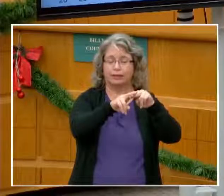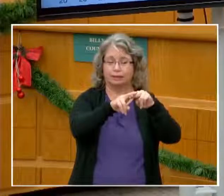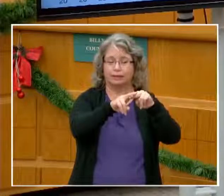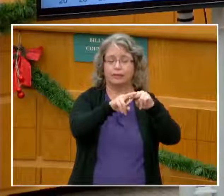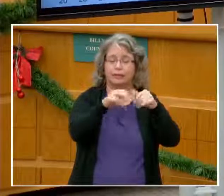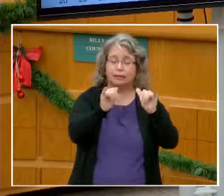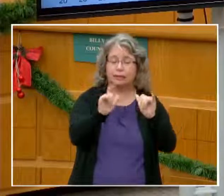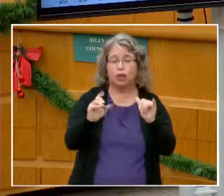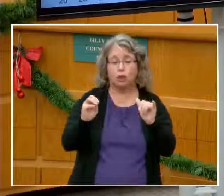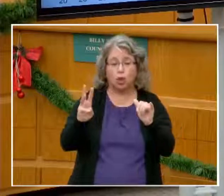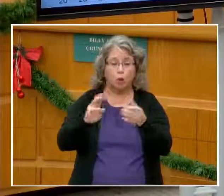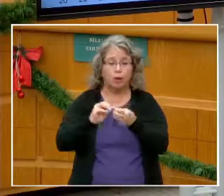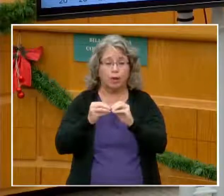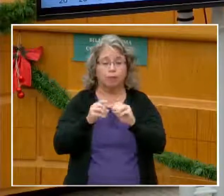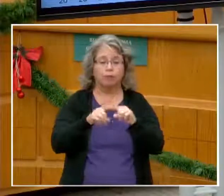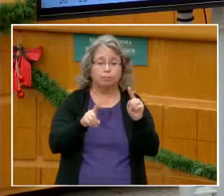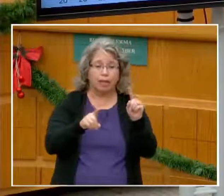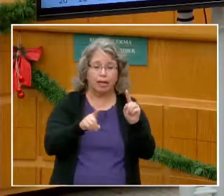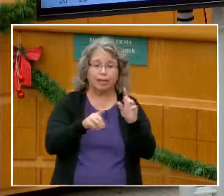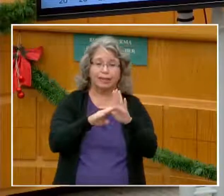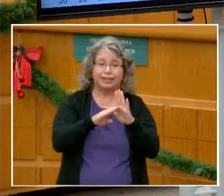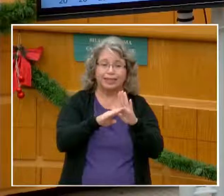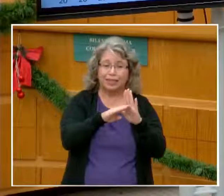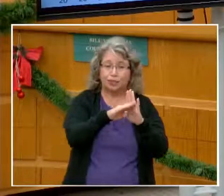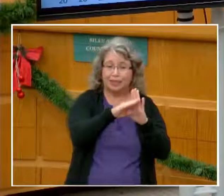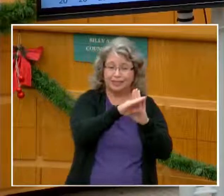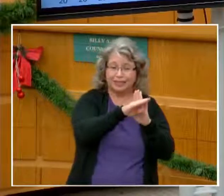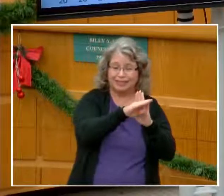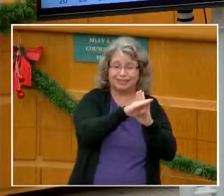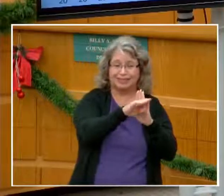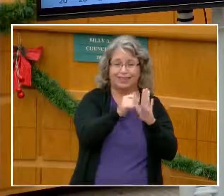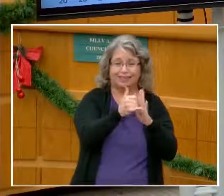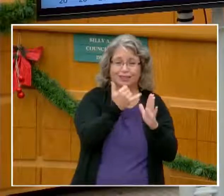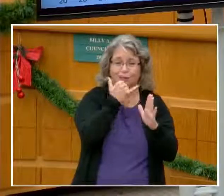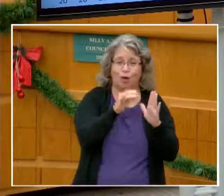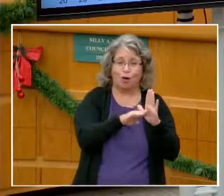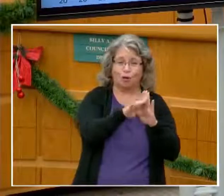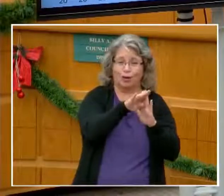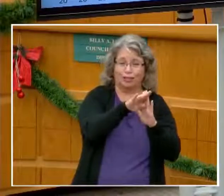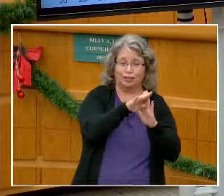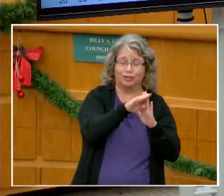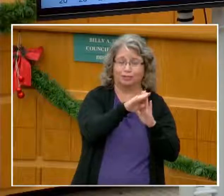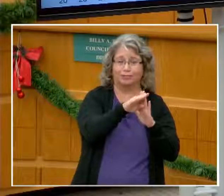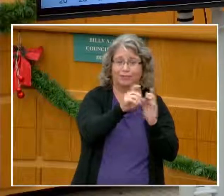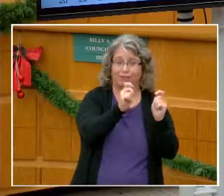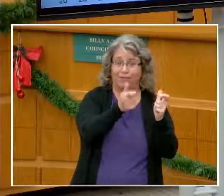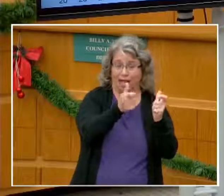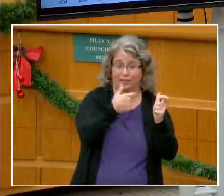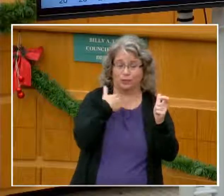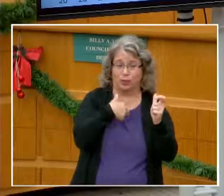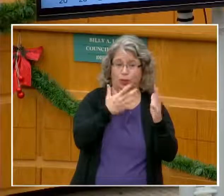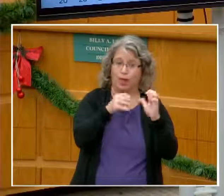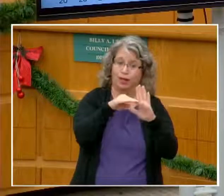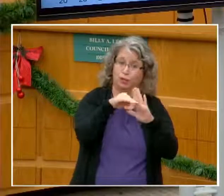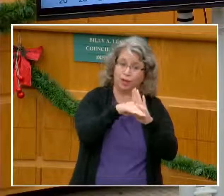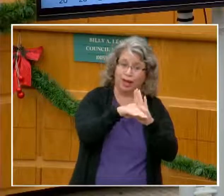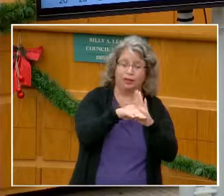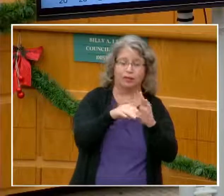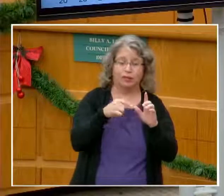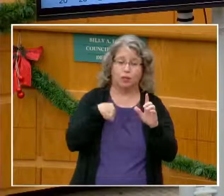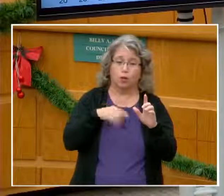low number, but it's moving in the wrong direction at a rapid rate. And that's something that we want to keep our eyes on, because